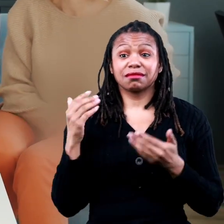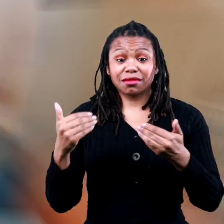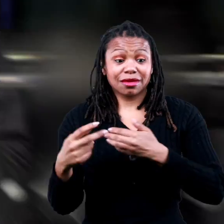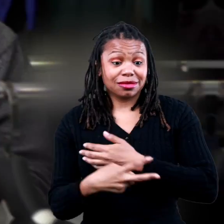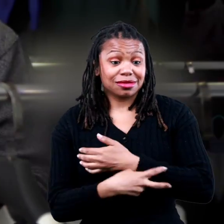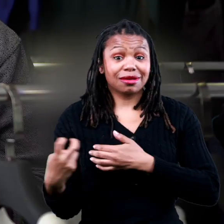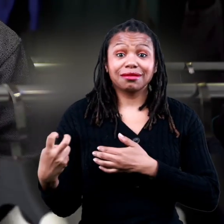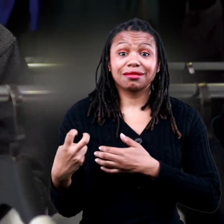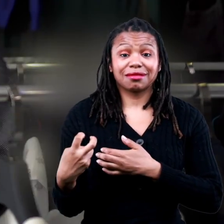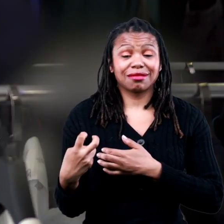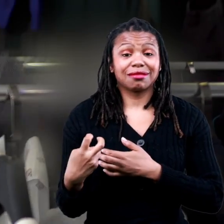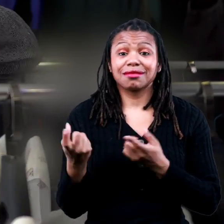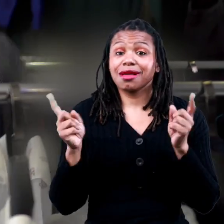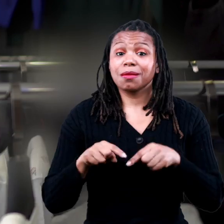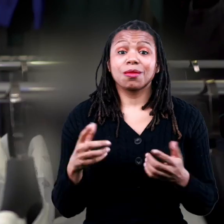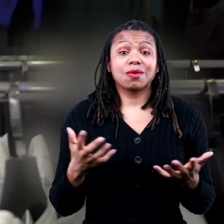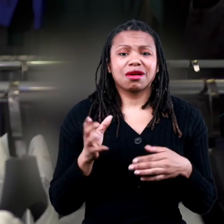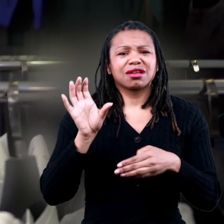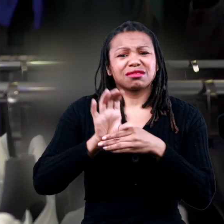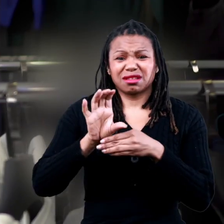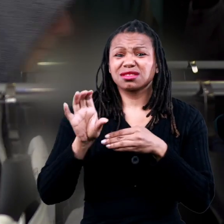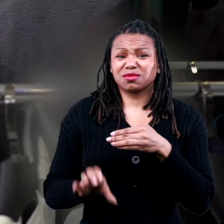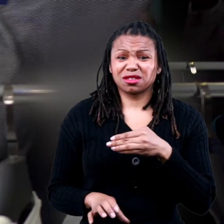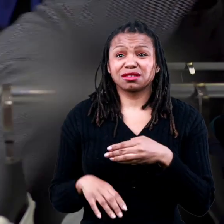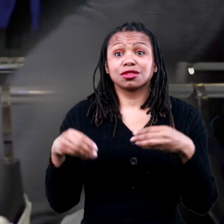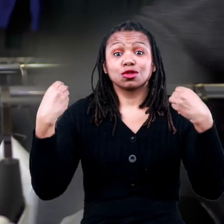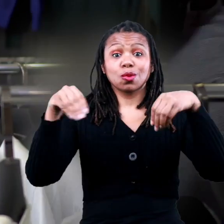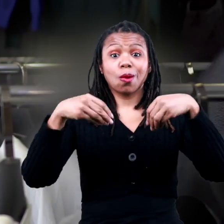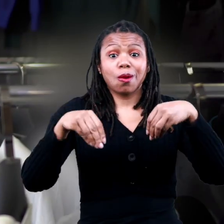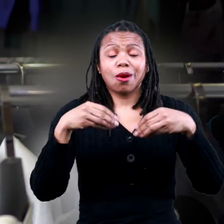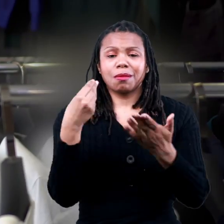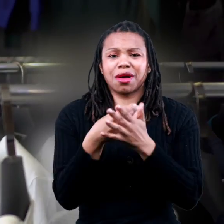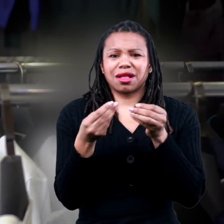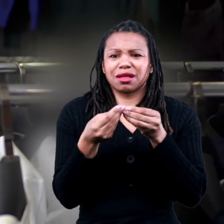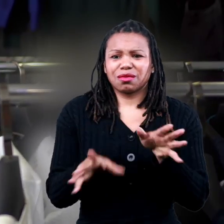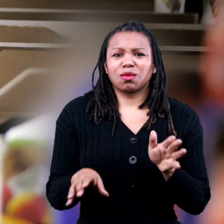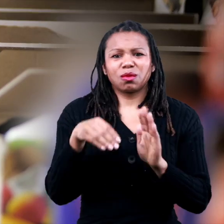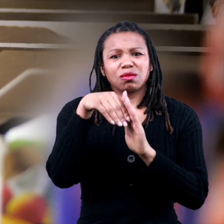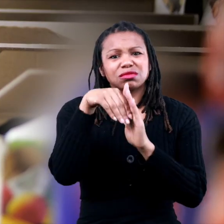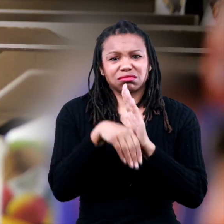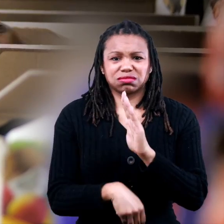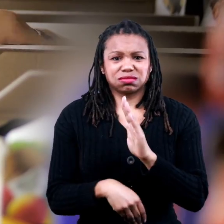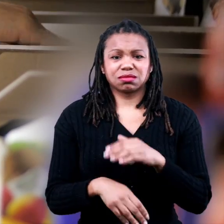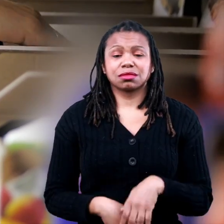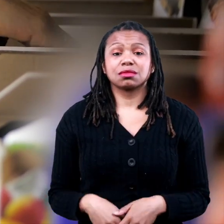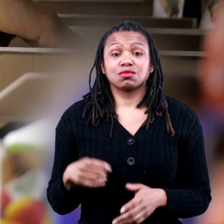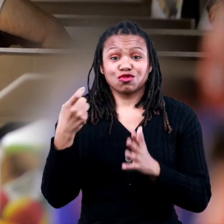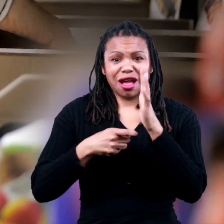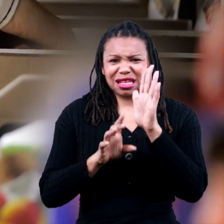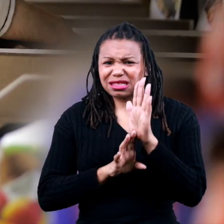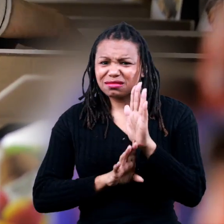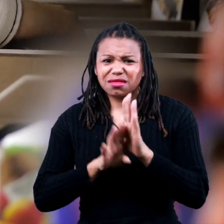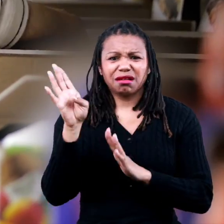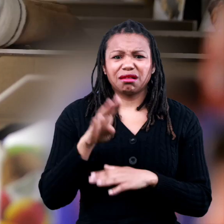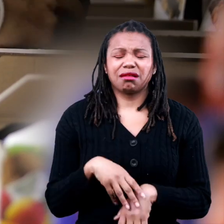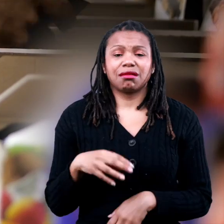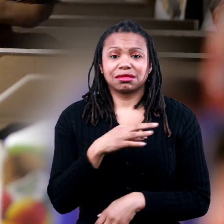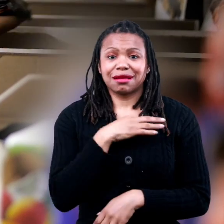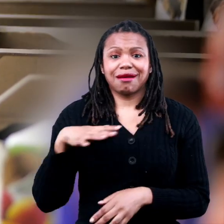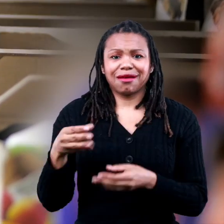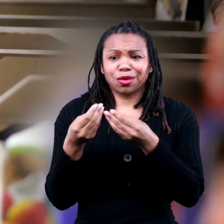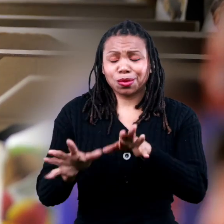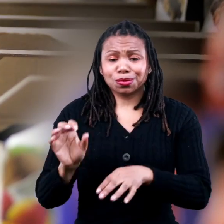trouble. Or if you steal something, the consequences could be the store losing money, prices going